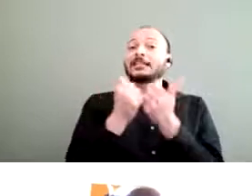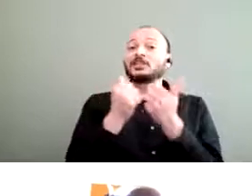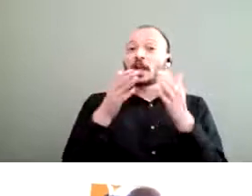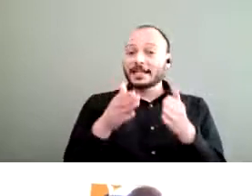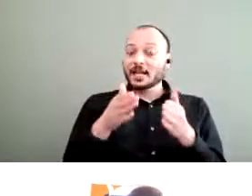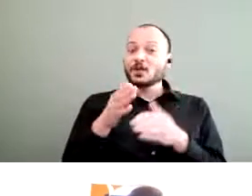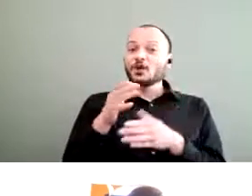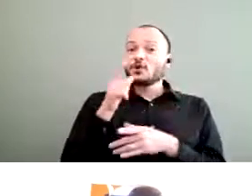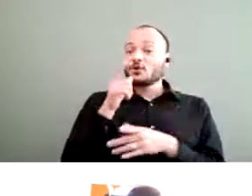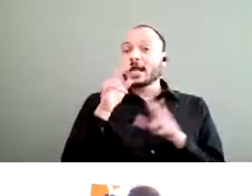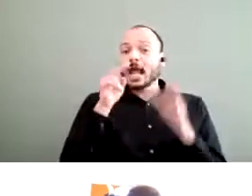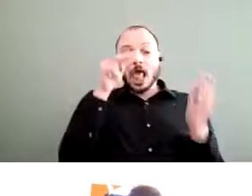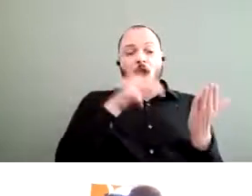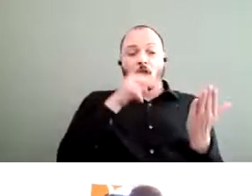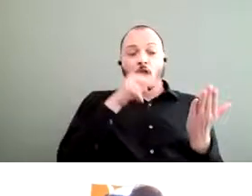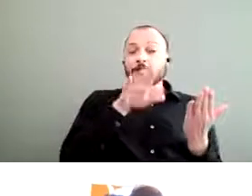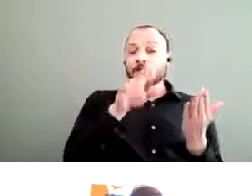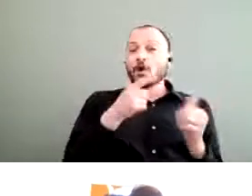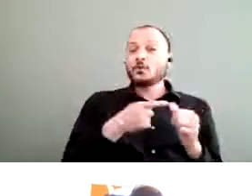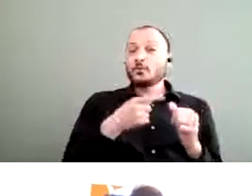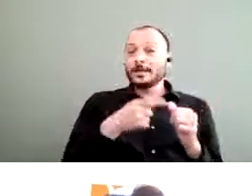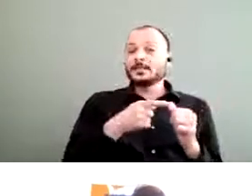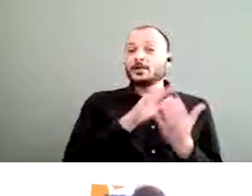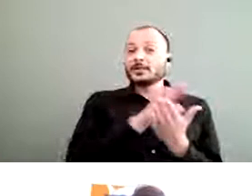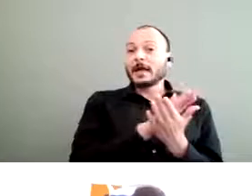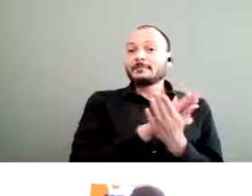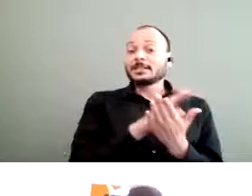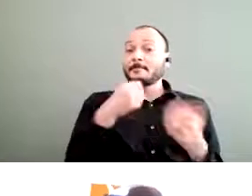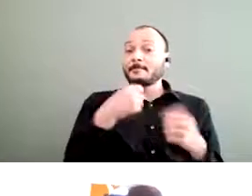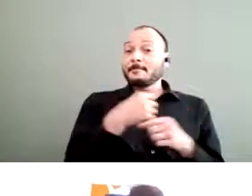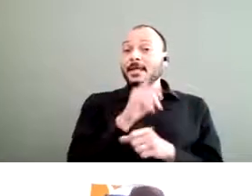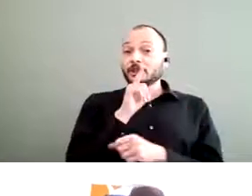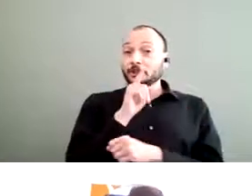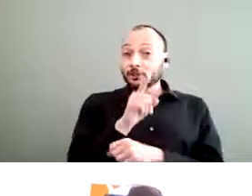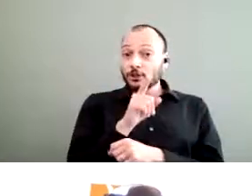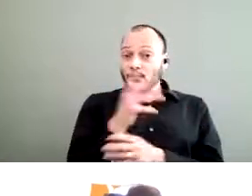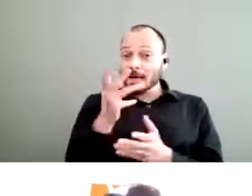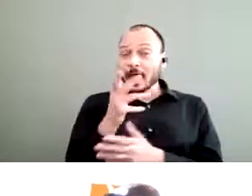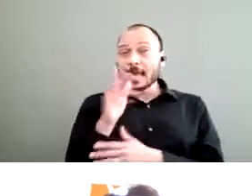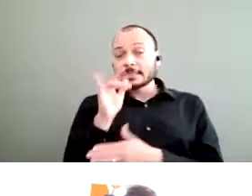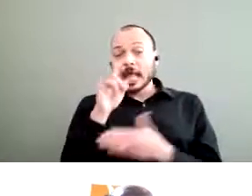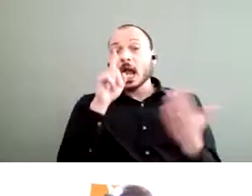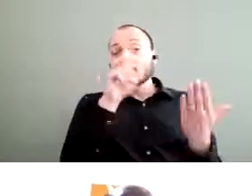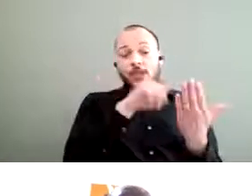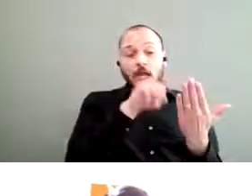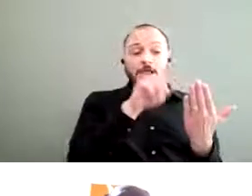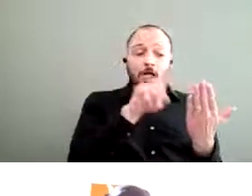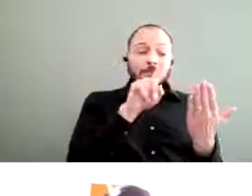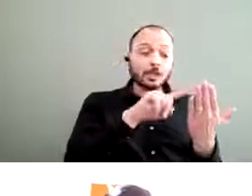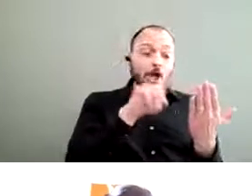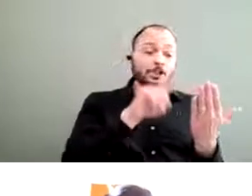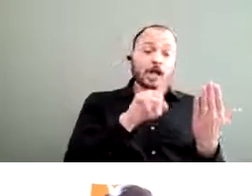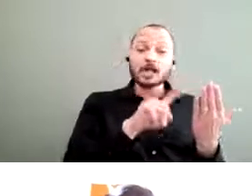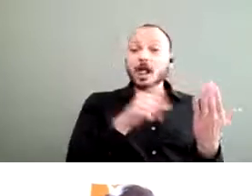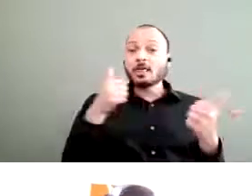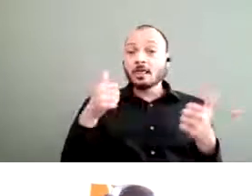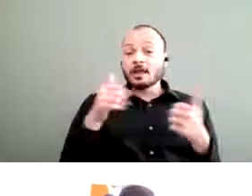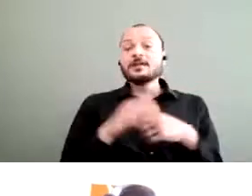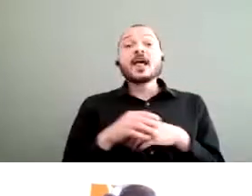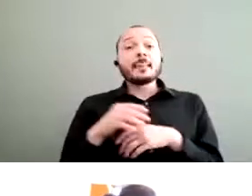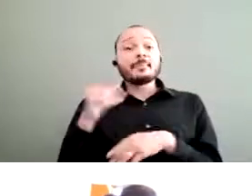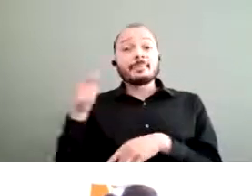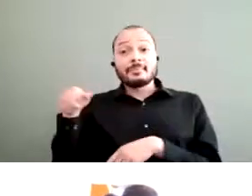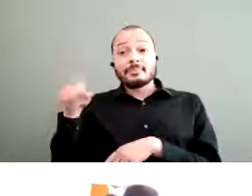original documents and make sure that kind of like check them off, and then they mail